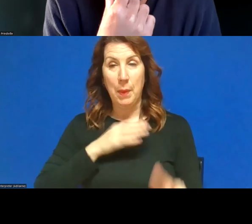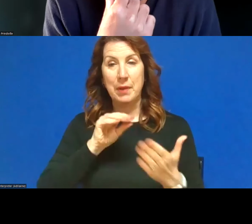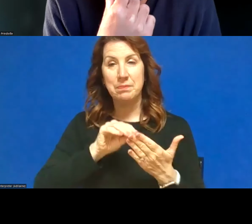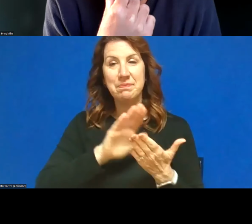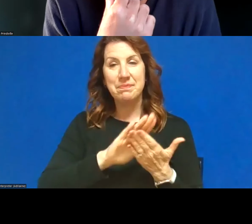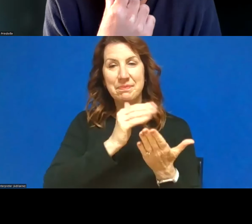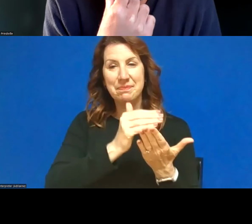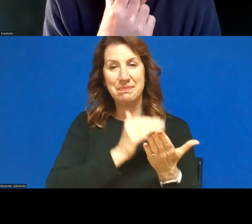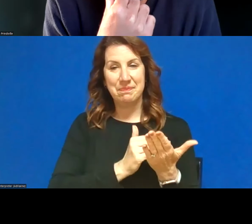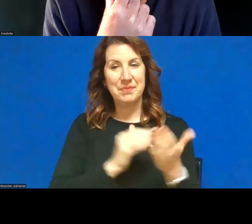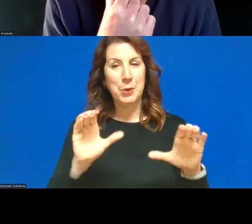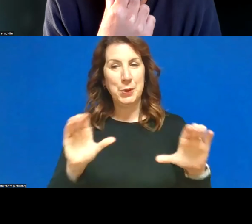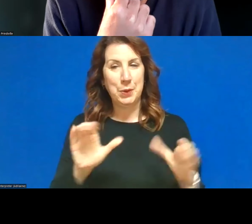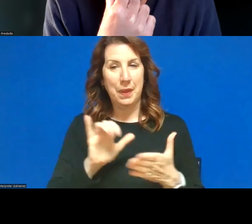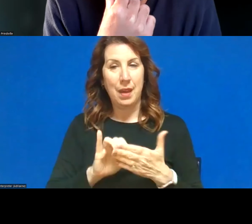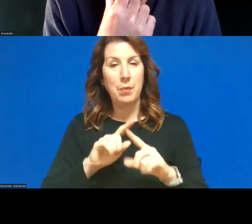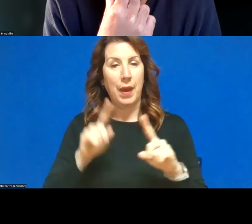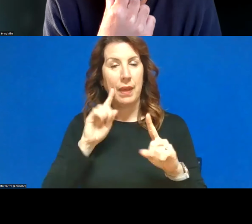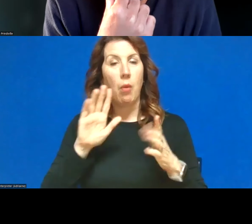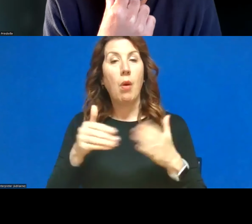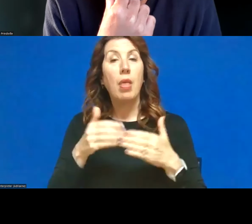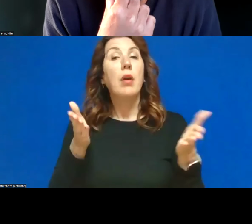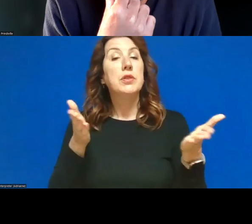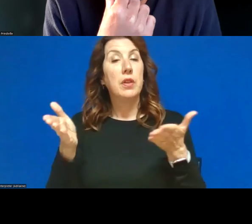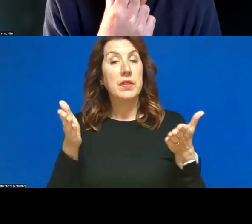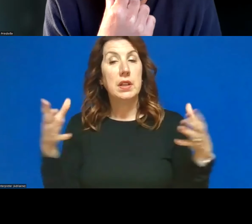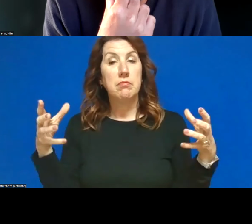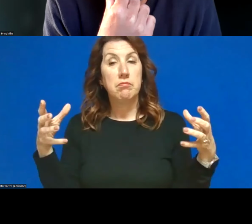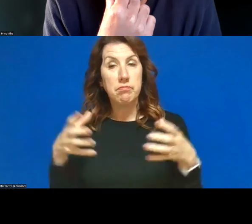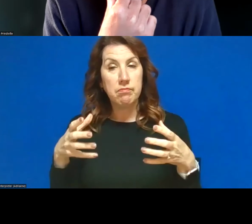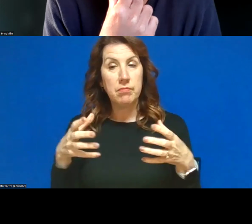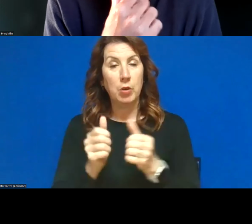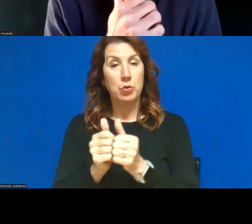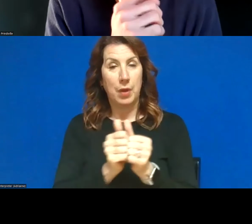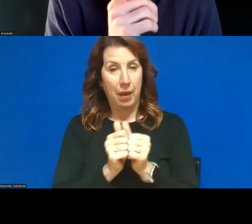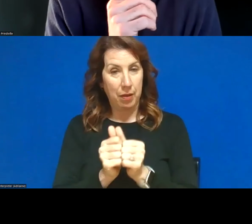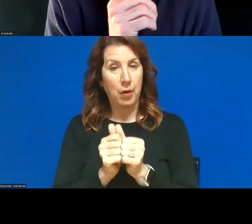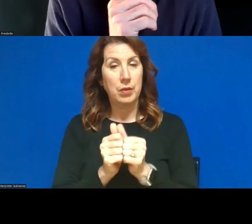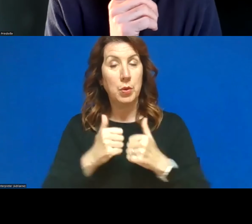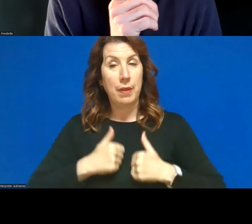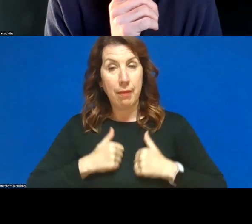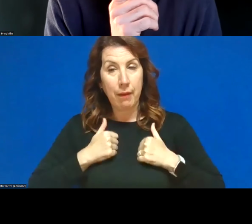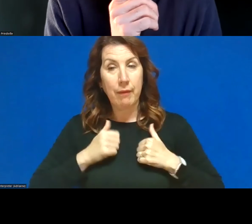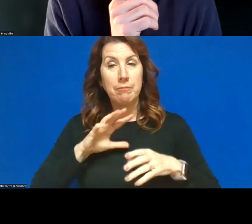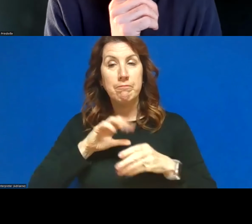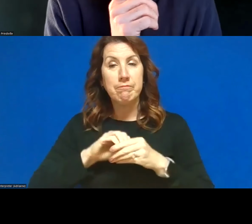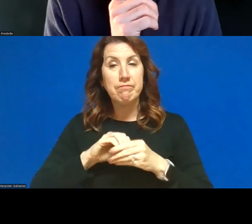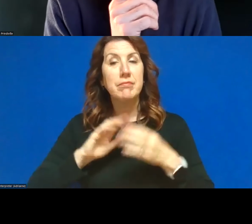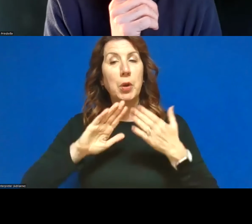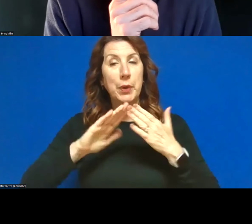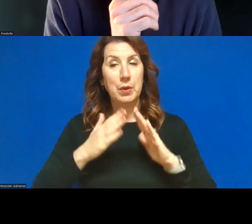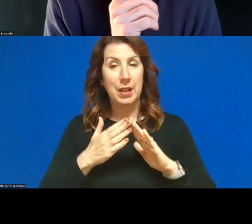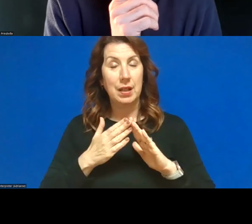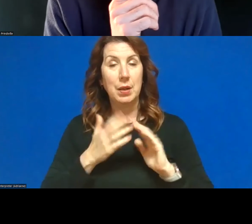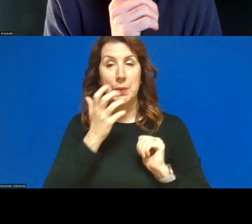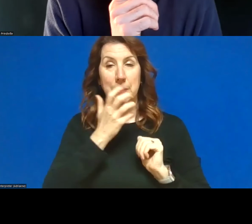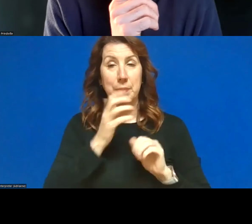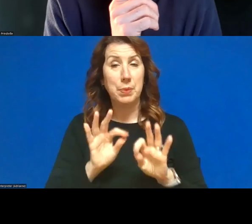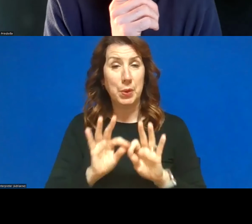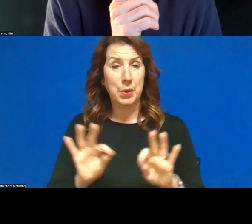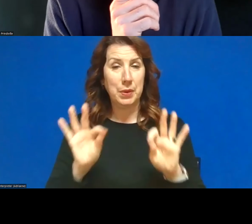think bringing all our services and things that we need to be able to live in the community is very